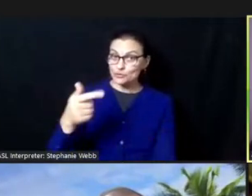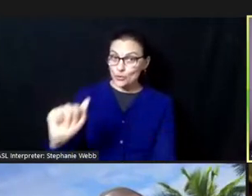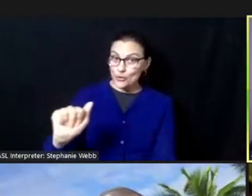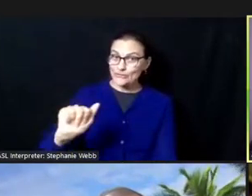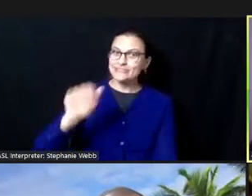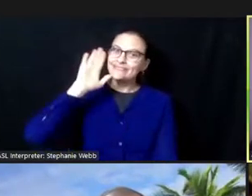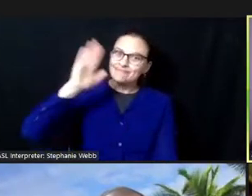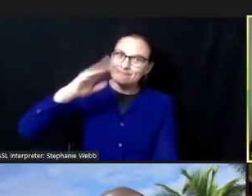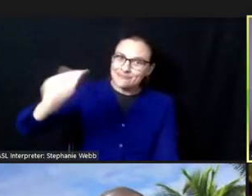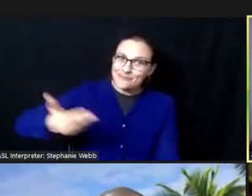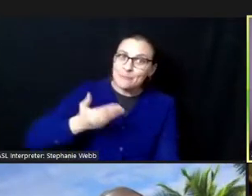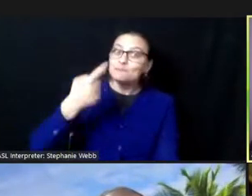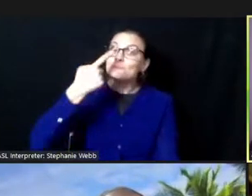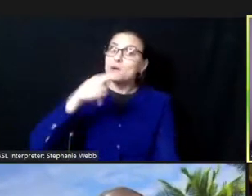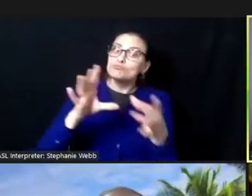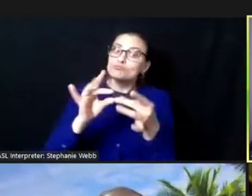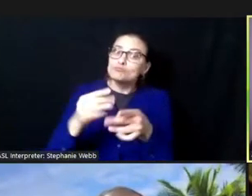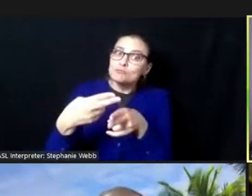experience?